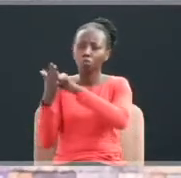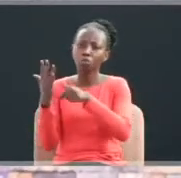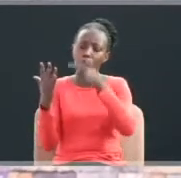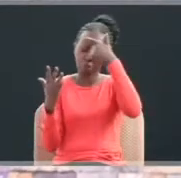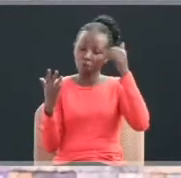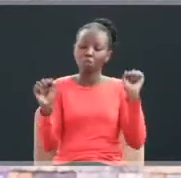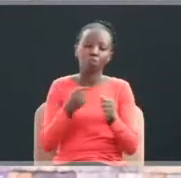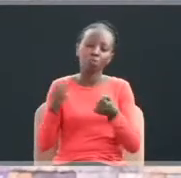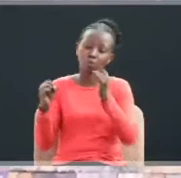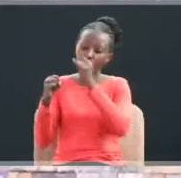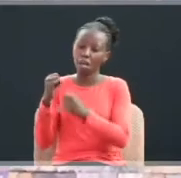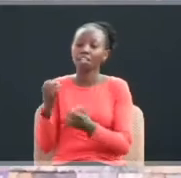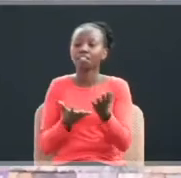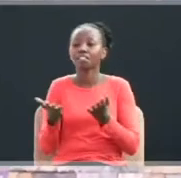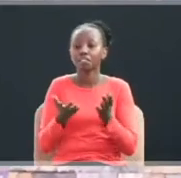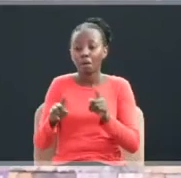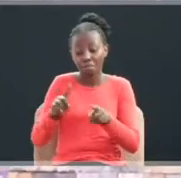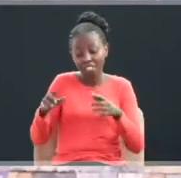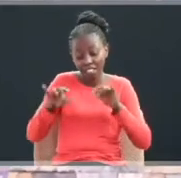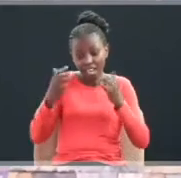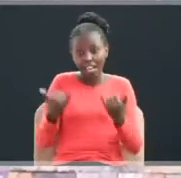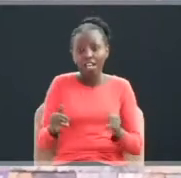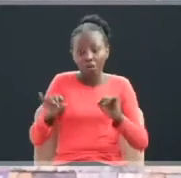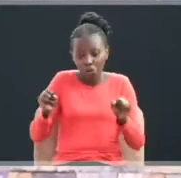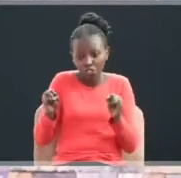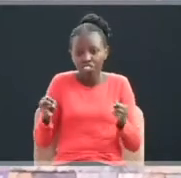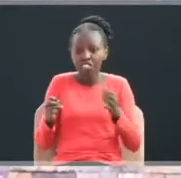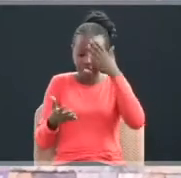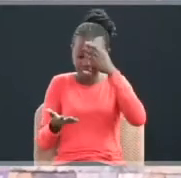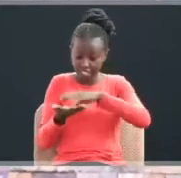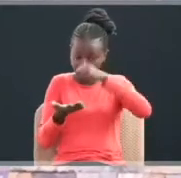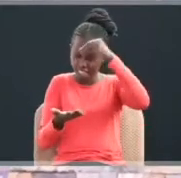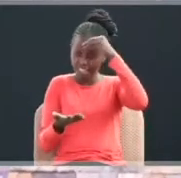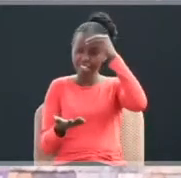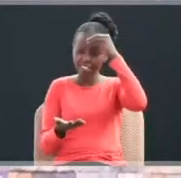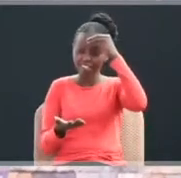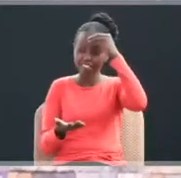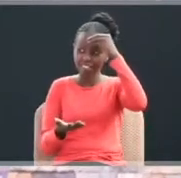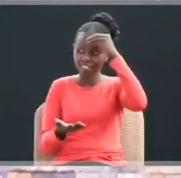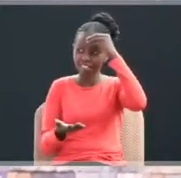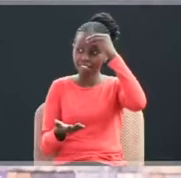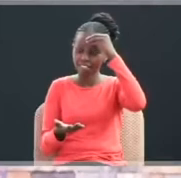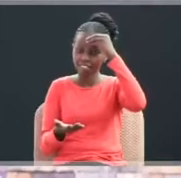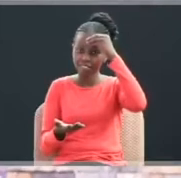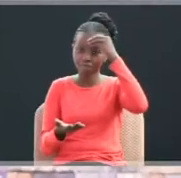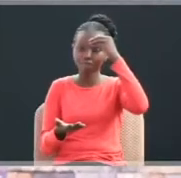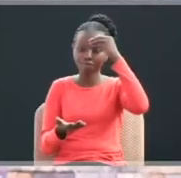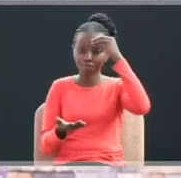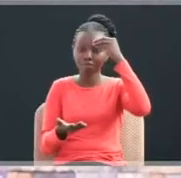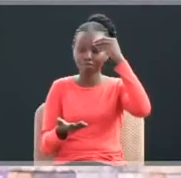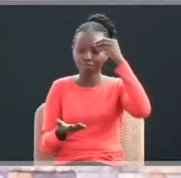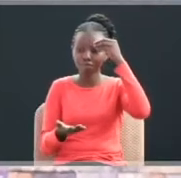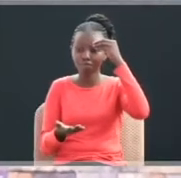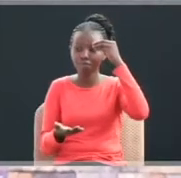finish. We are trying to learn. Some of us are from the Tuktendesa group. We like kwenda na mwanga. Ikatae,